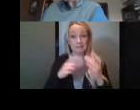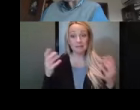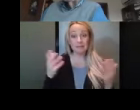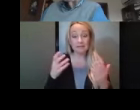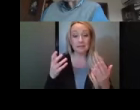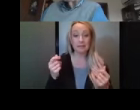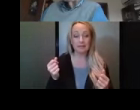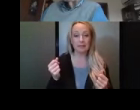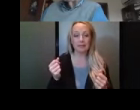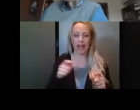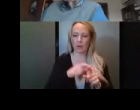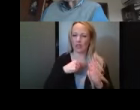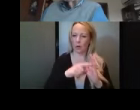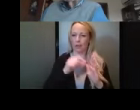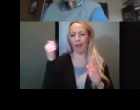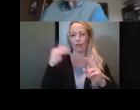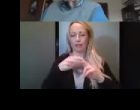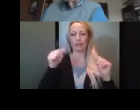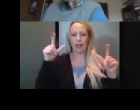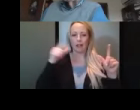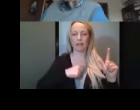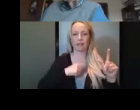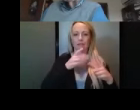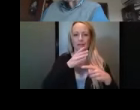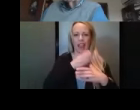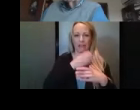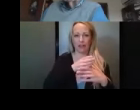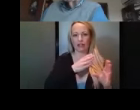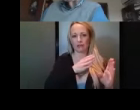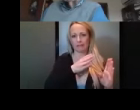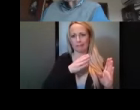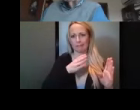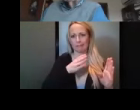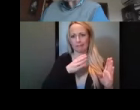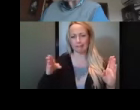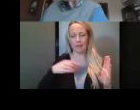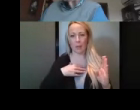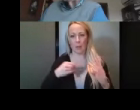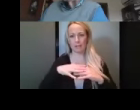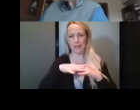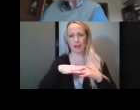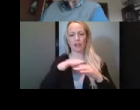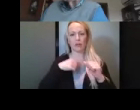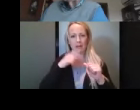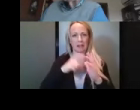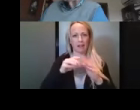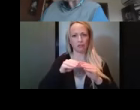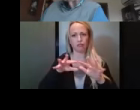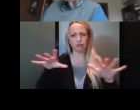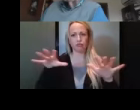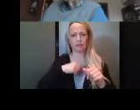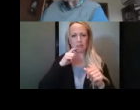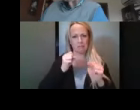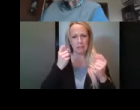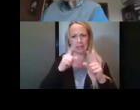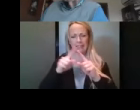we showed in that other slide, that was average for different white matter pathways. Throughout the white matter, we see highly distributed effects where there's a lot of different areas of the white matter